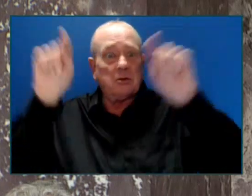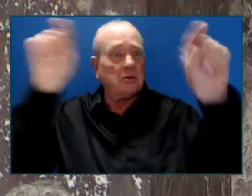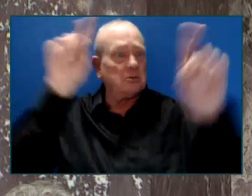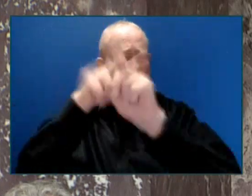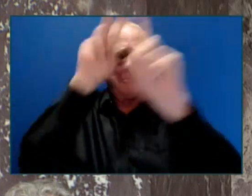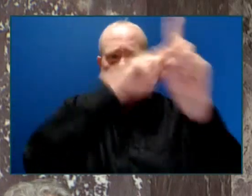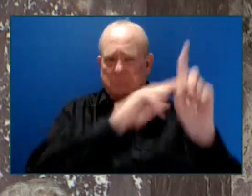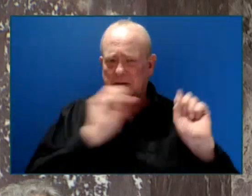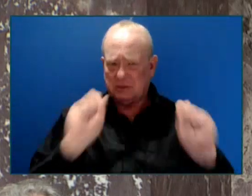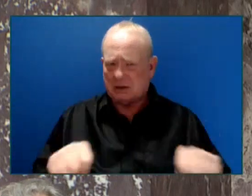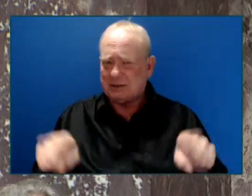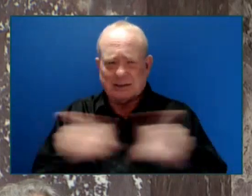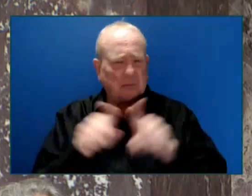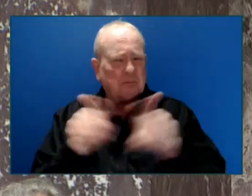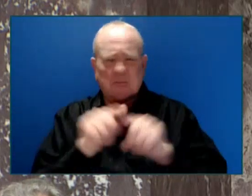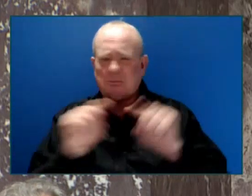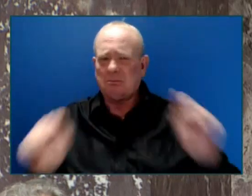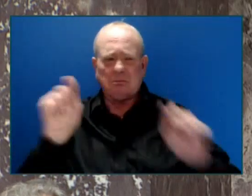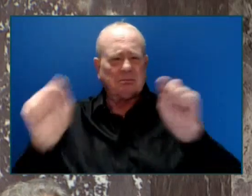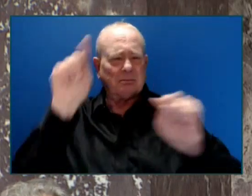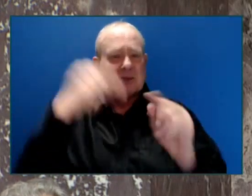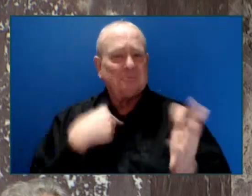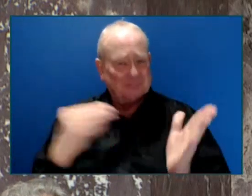here as well.